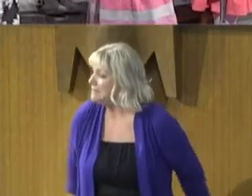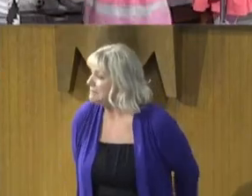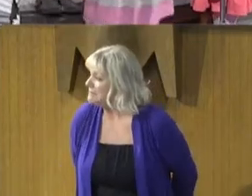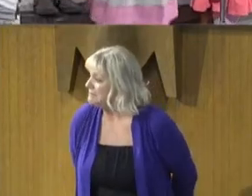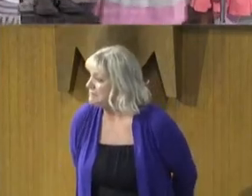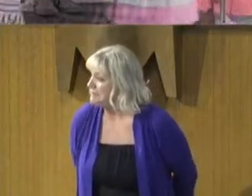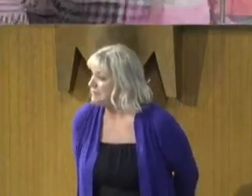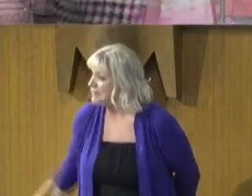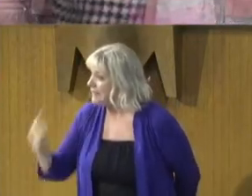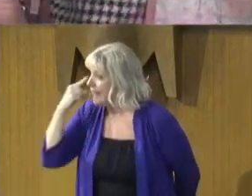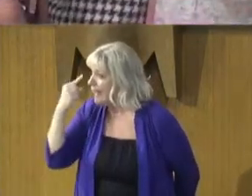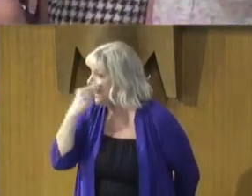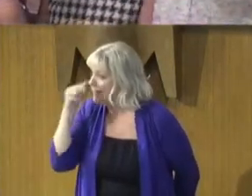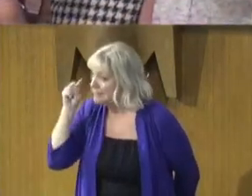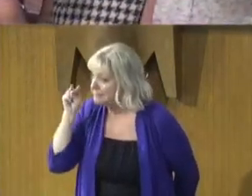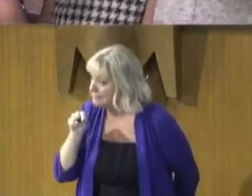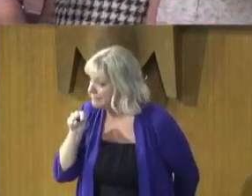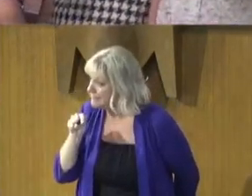this table.